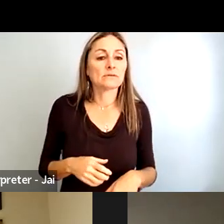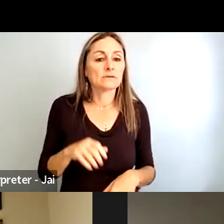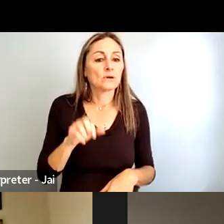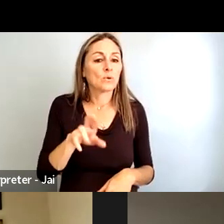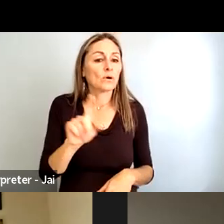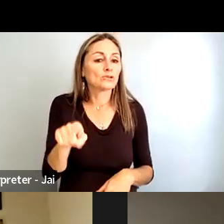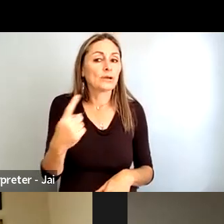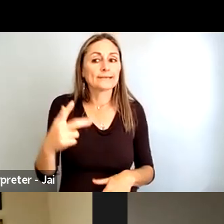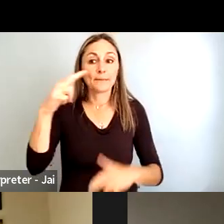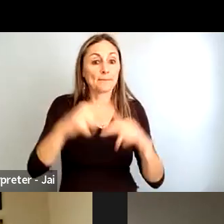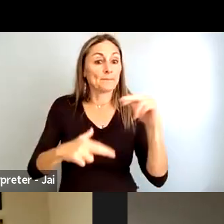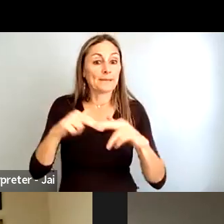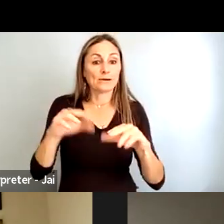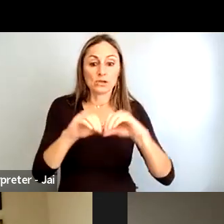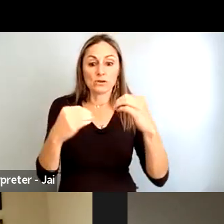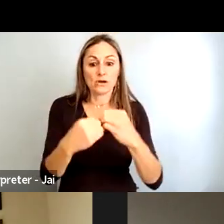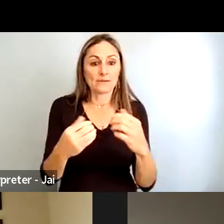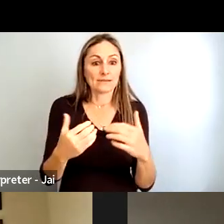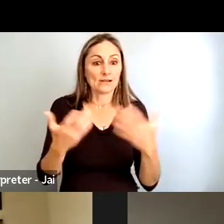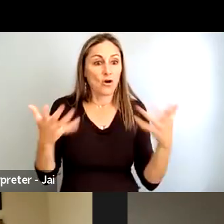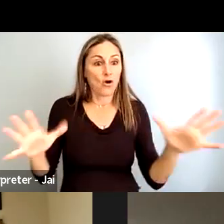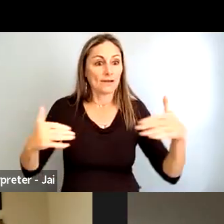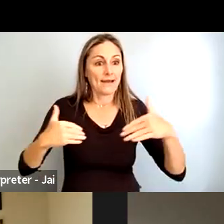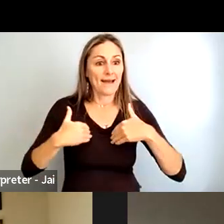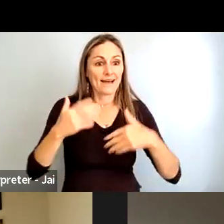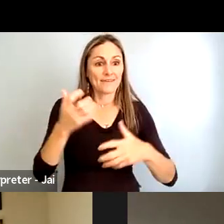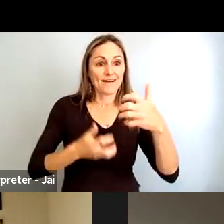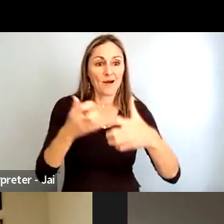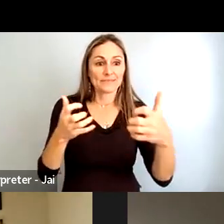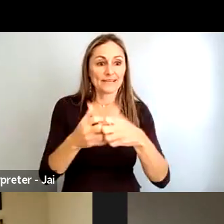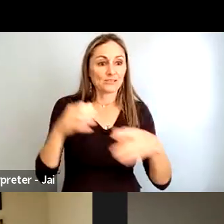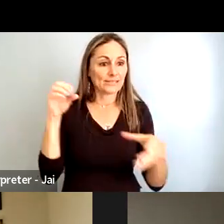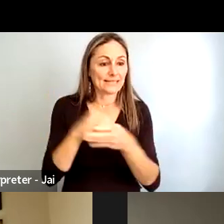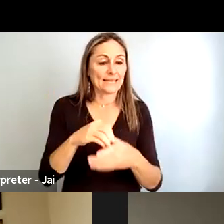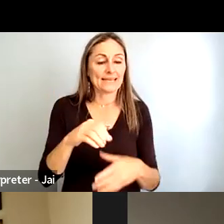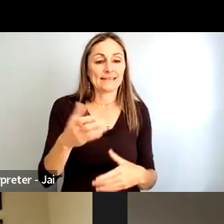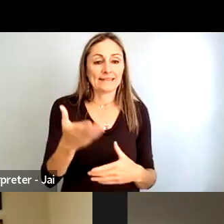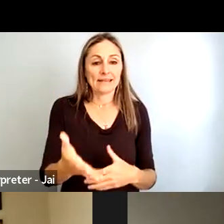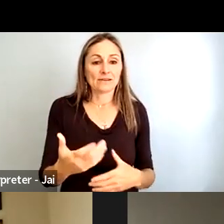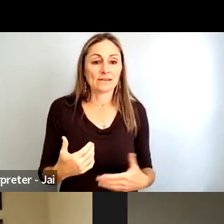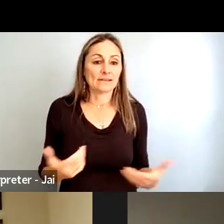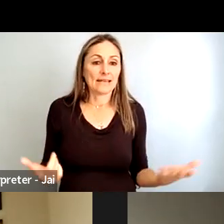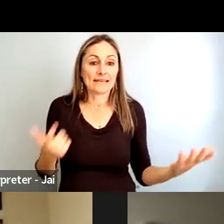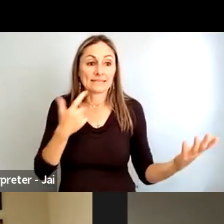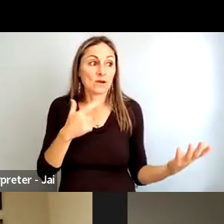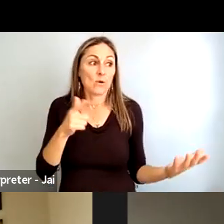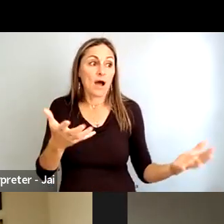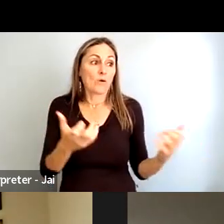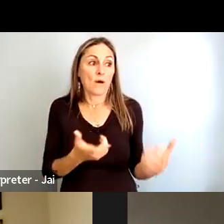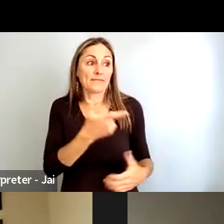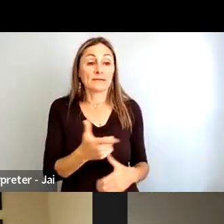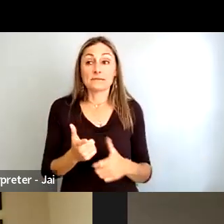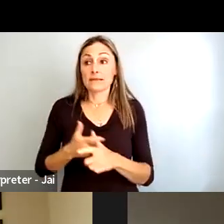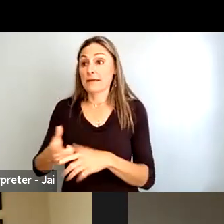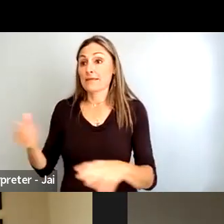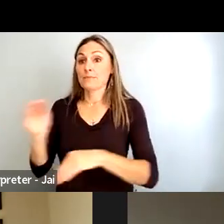an office with accommodations in it that they need. Just say, Gotcha. oh, I want this, and they'll put that in